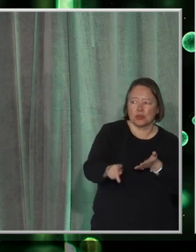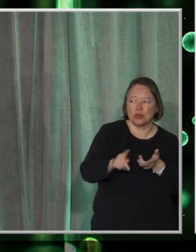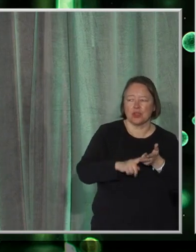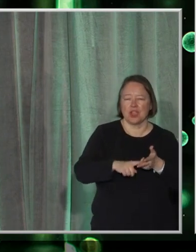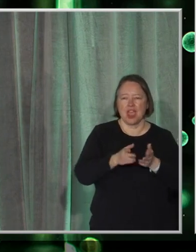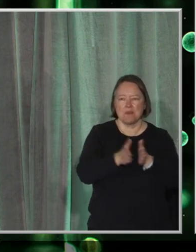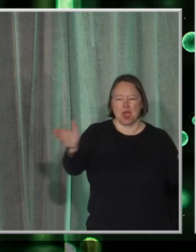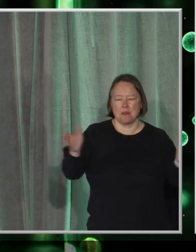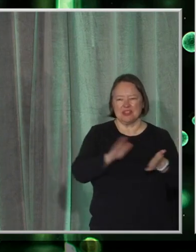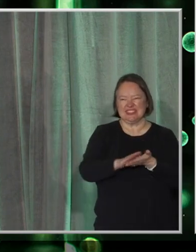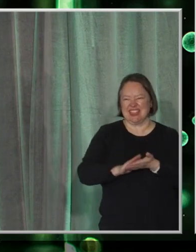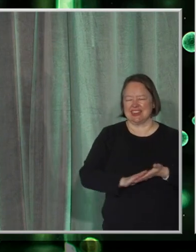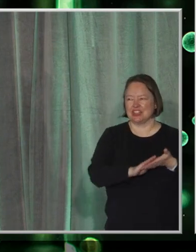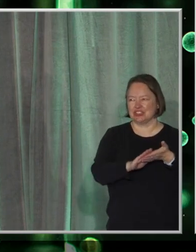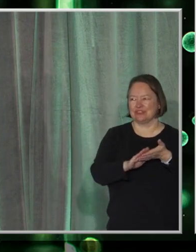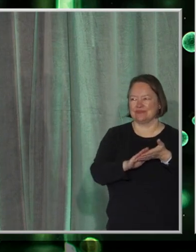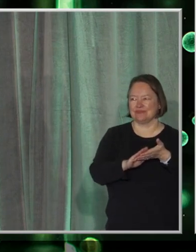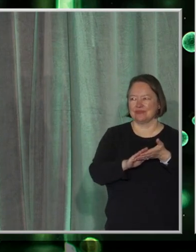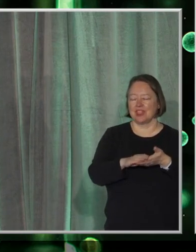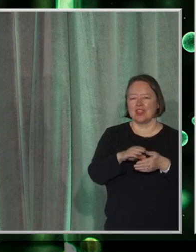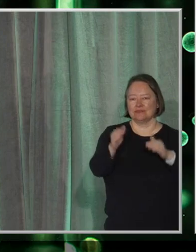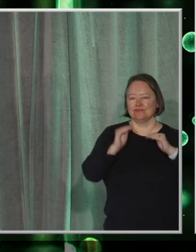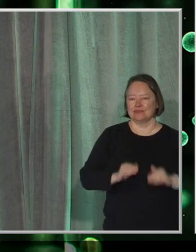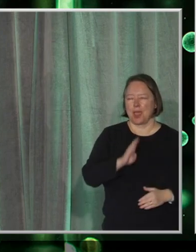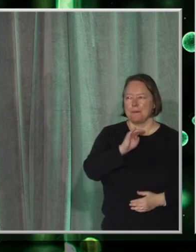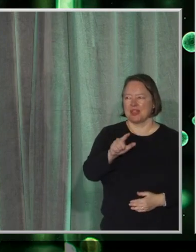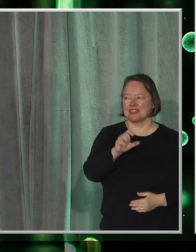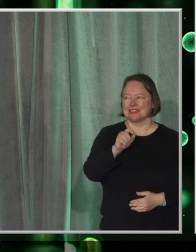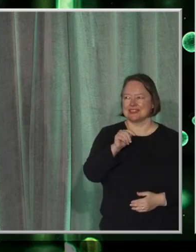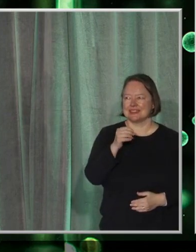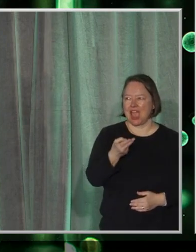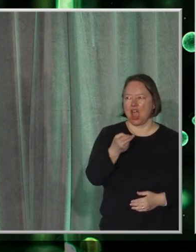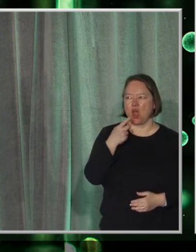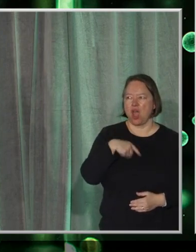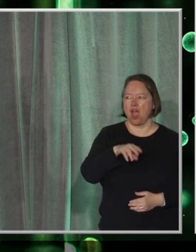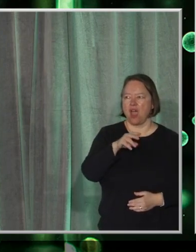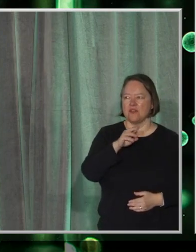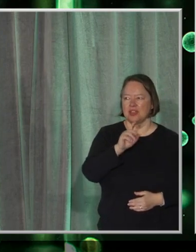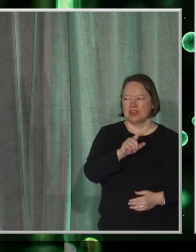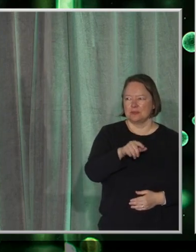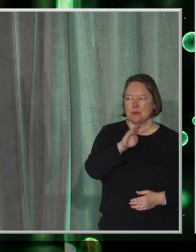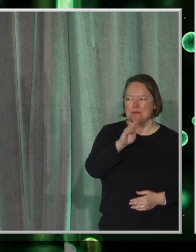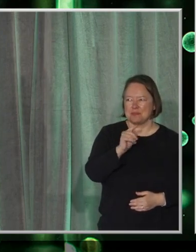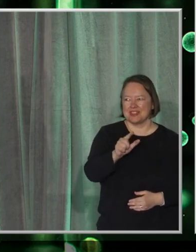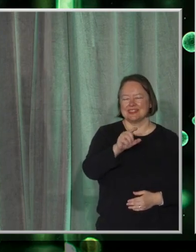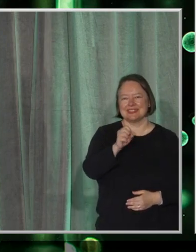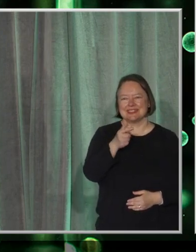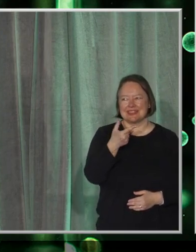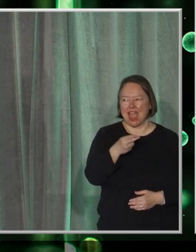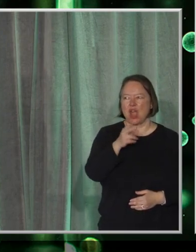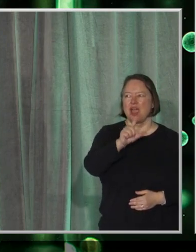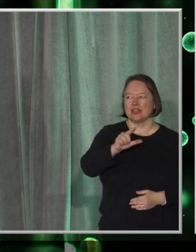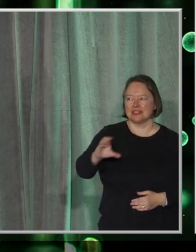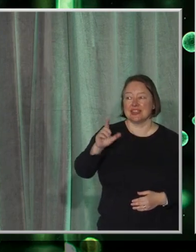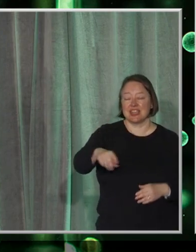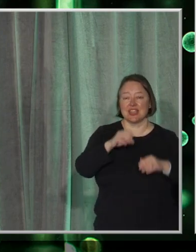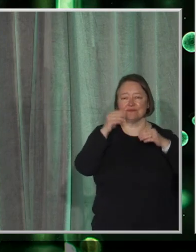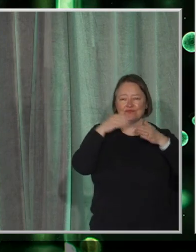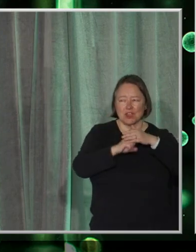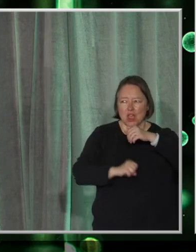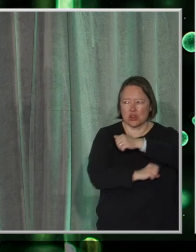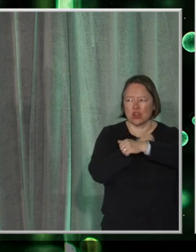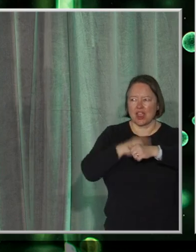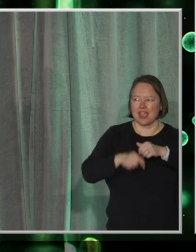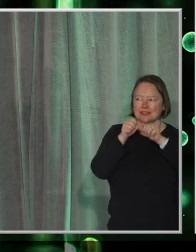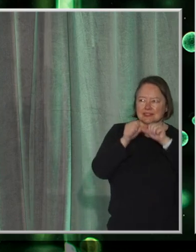public sanitation. Bill Stow of Bill Stow LLC is the founder of Sustainable Research Group and the West